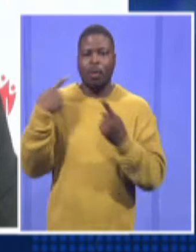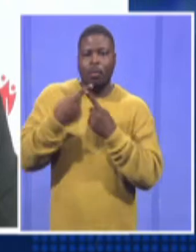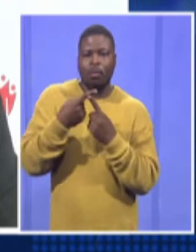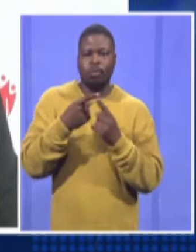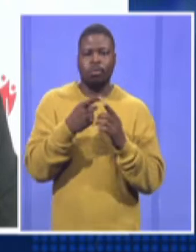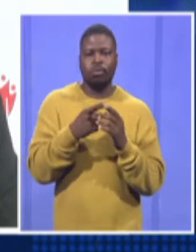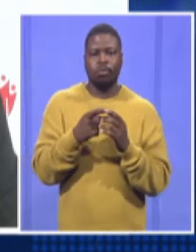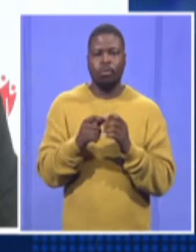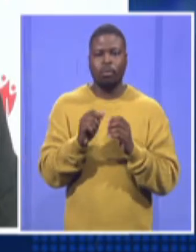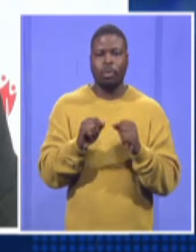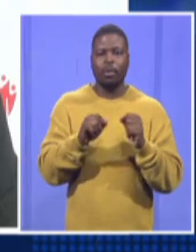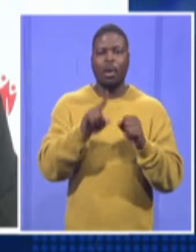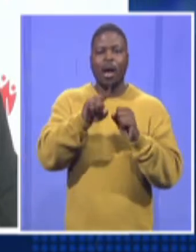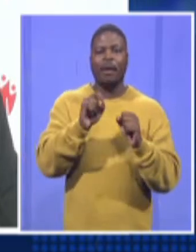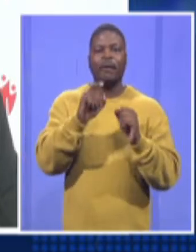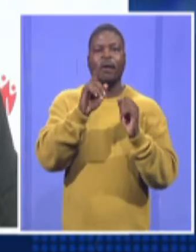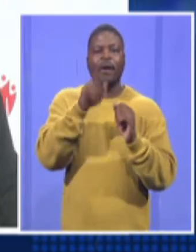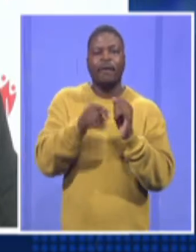COVID-19?